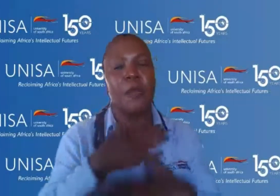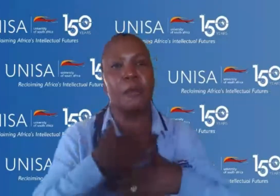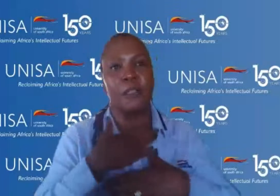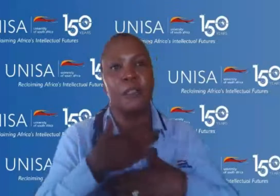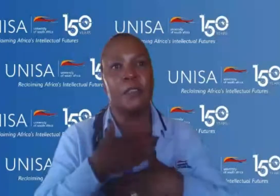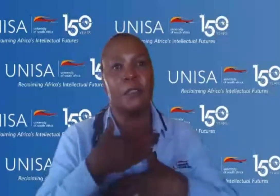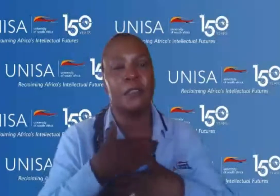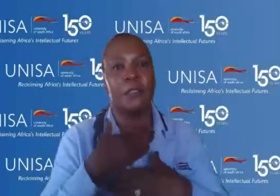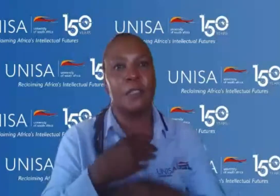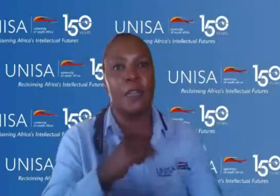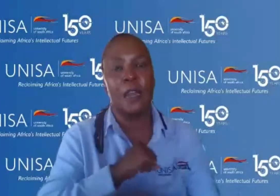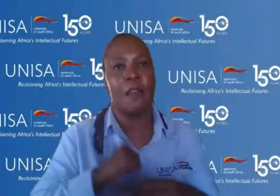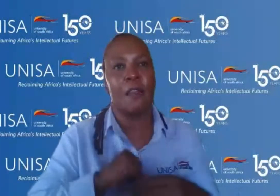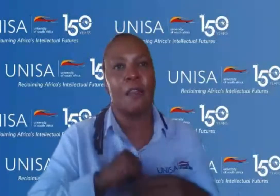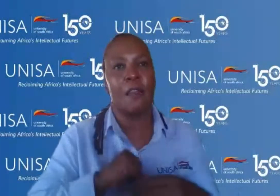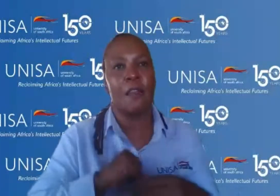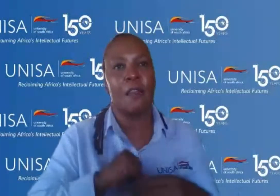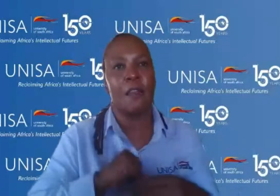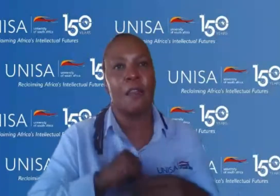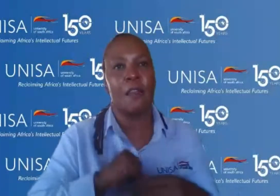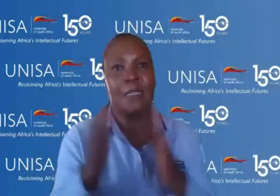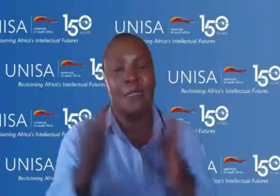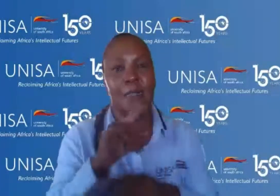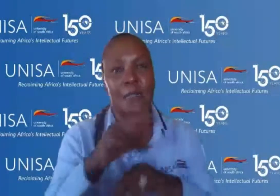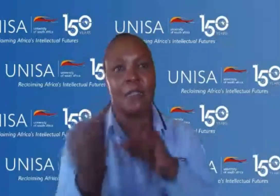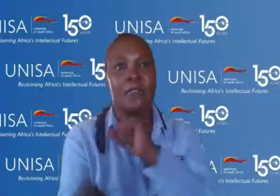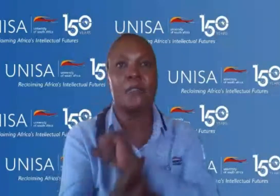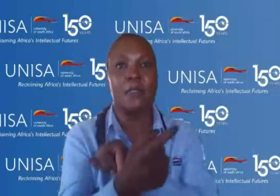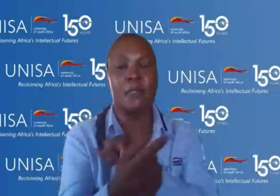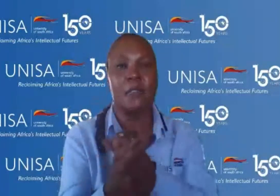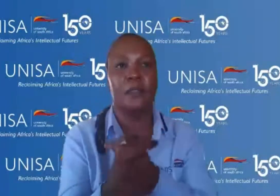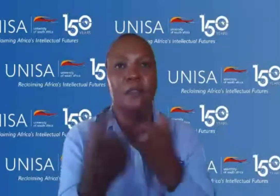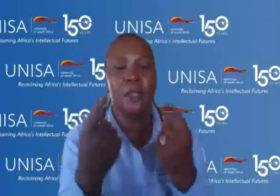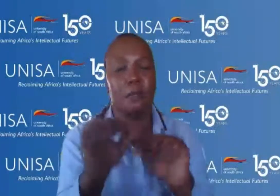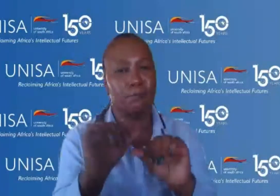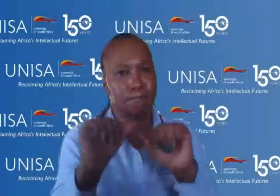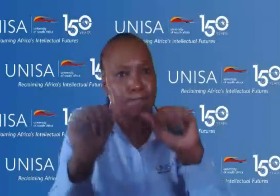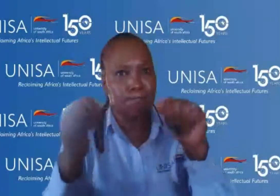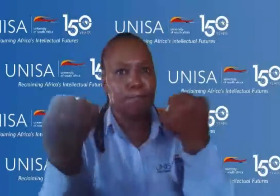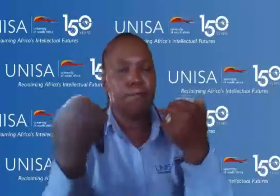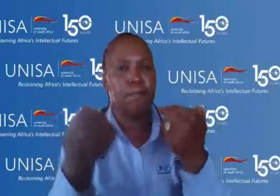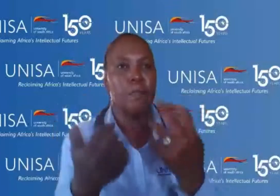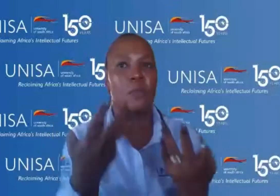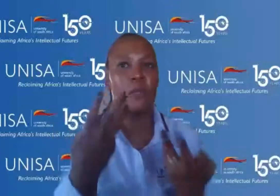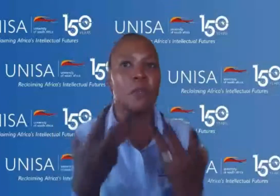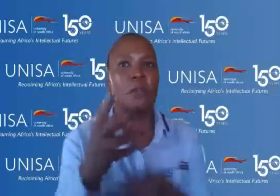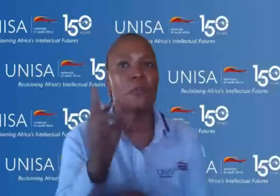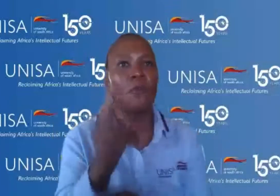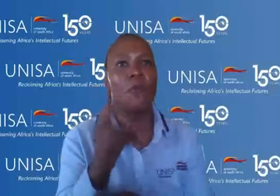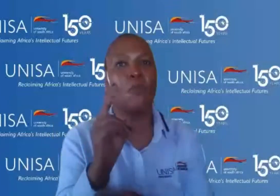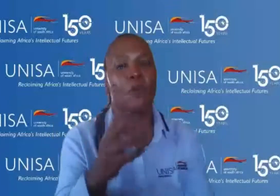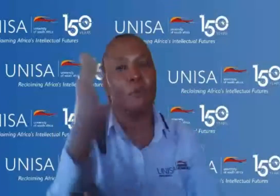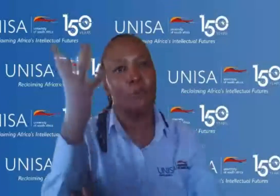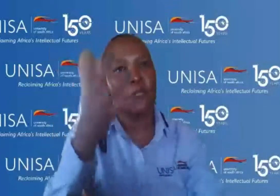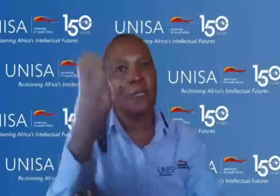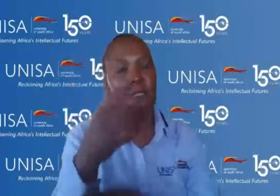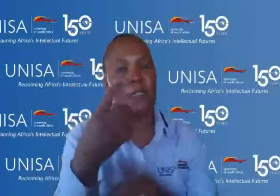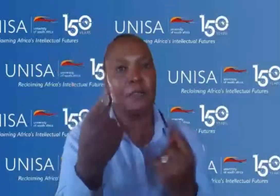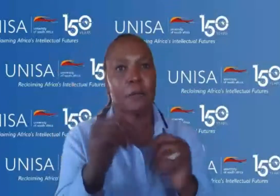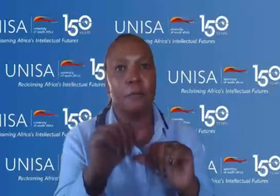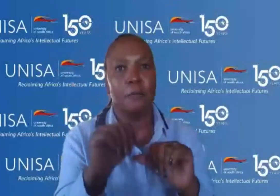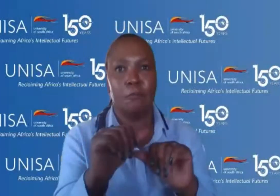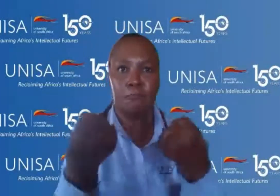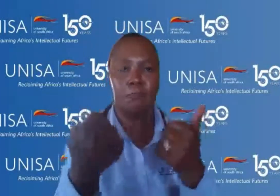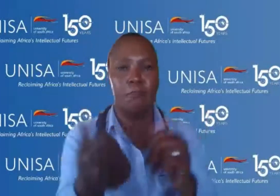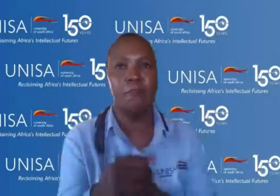that have facilitated this session. I think colleagues have done an exceptional job, and as well as the presenters that have presented, but